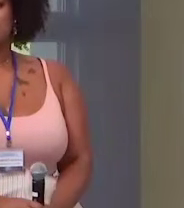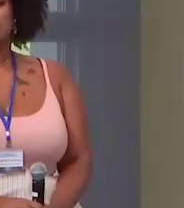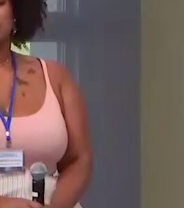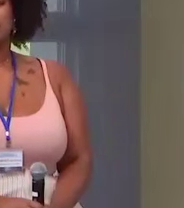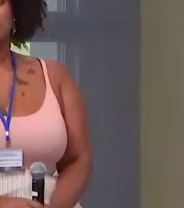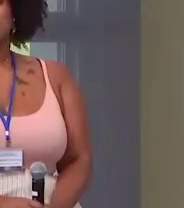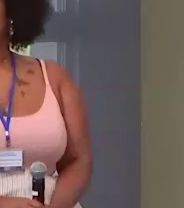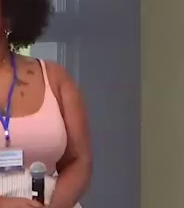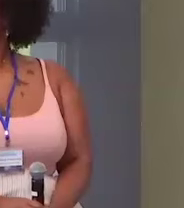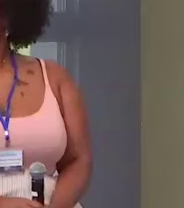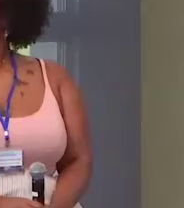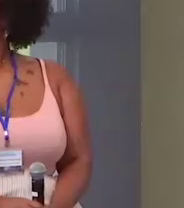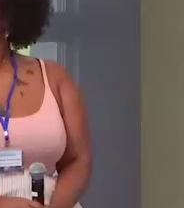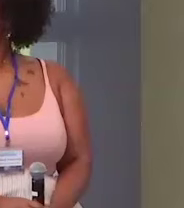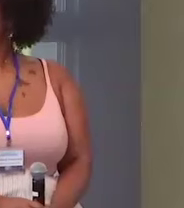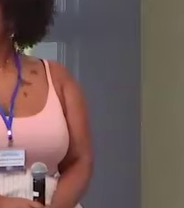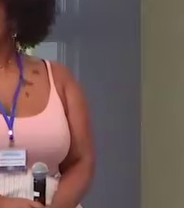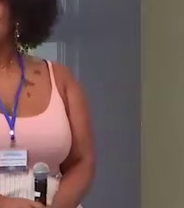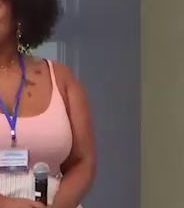can one day change it.